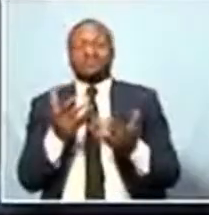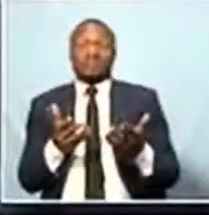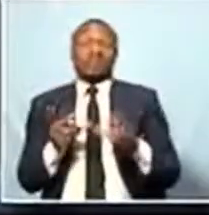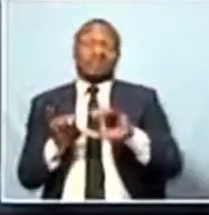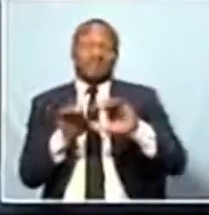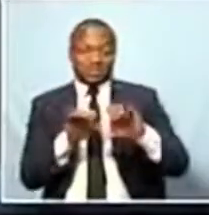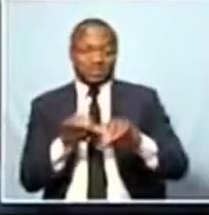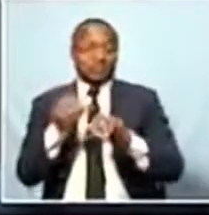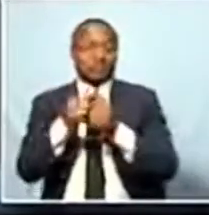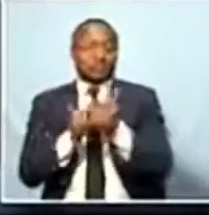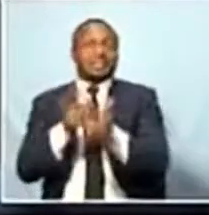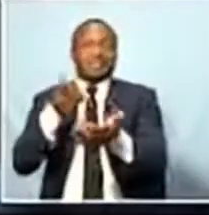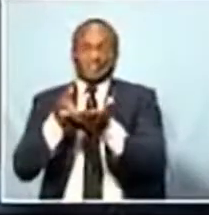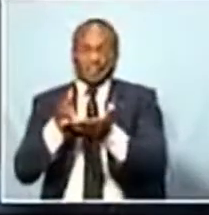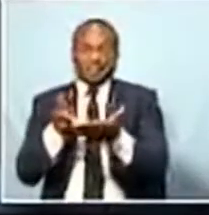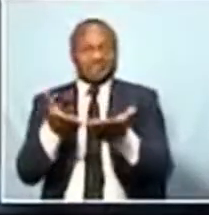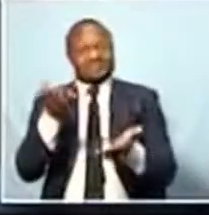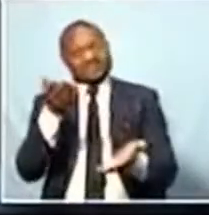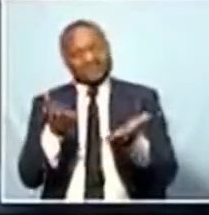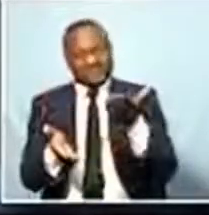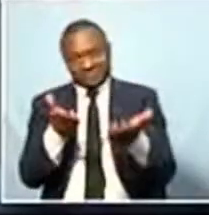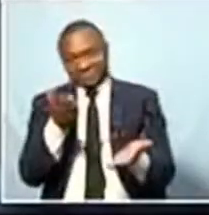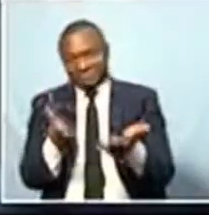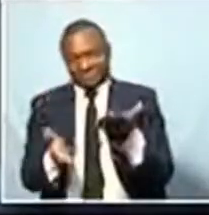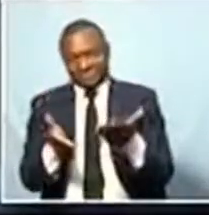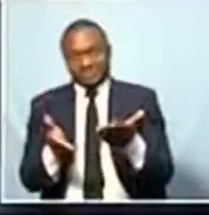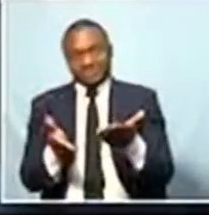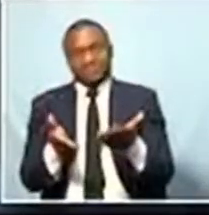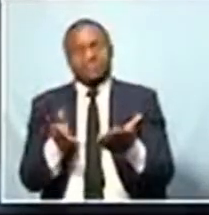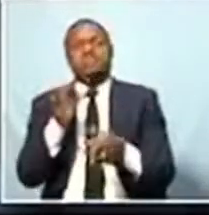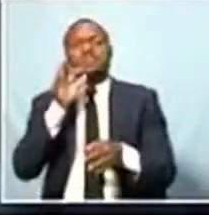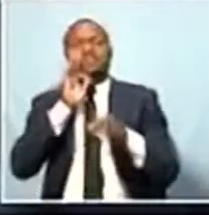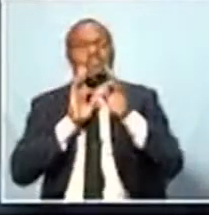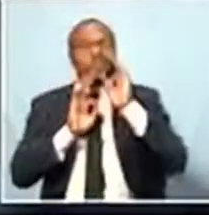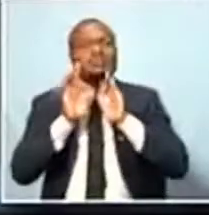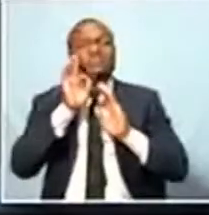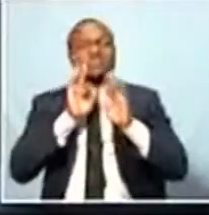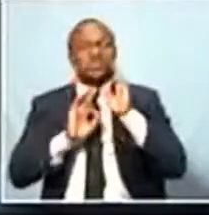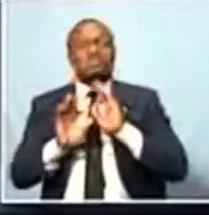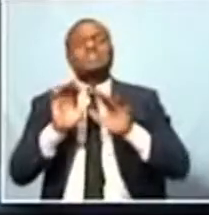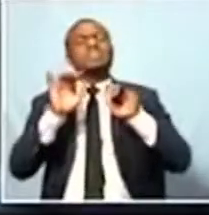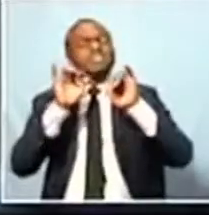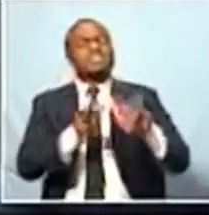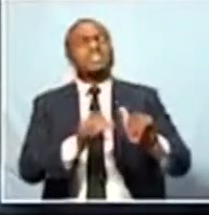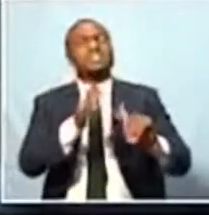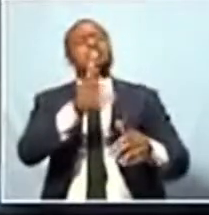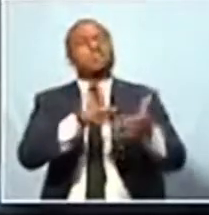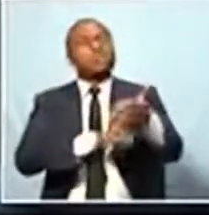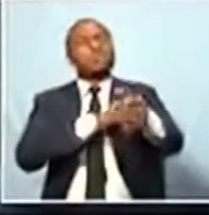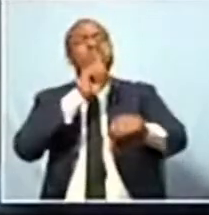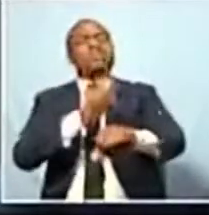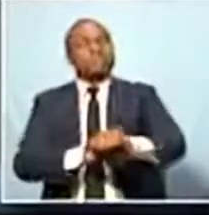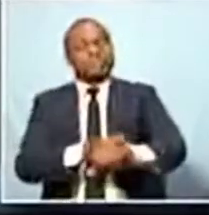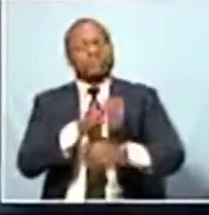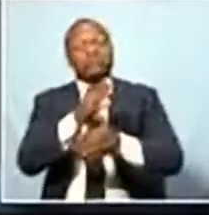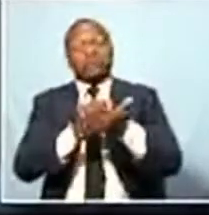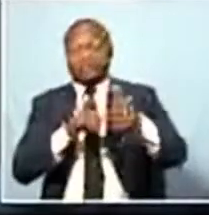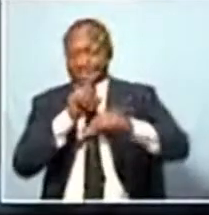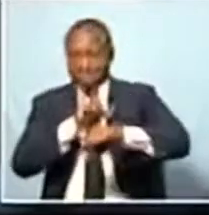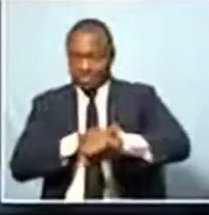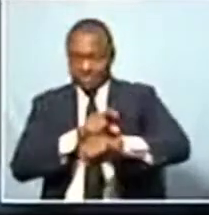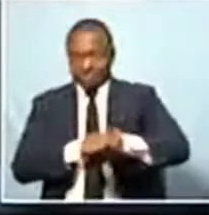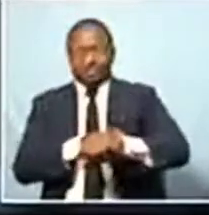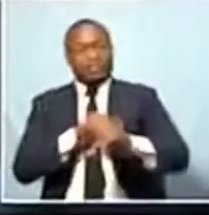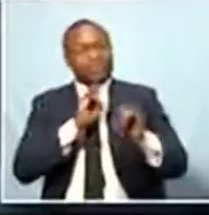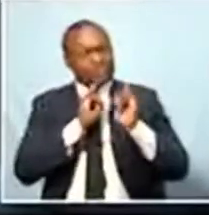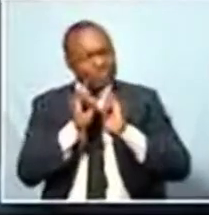done about it. Thank you. Maybe they are even frustrated because of maybe overstaying there. And then sometimes also I